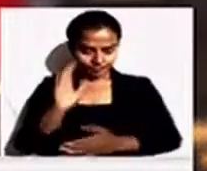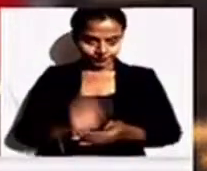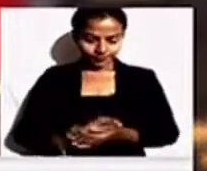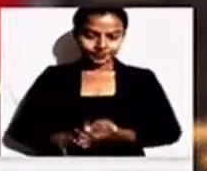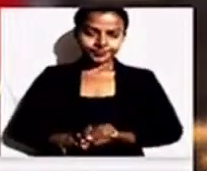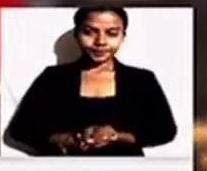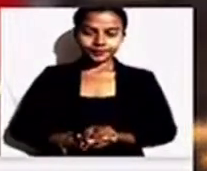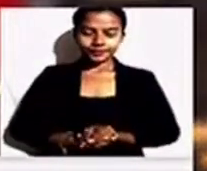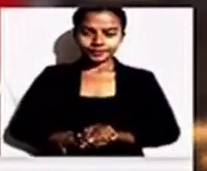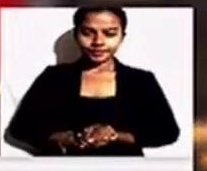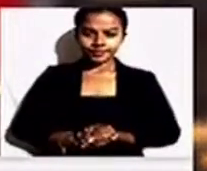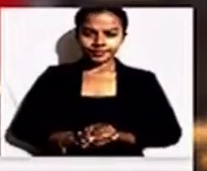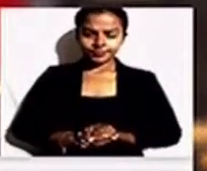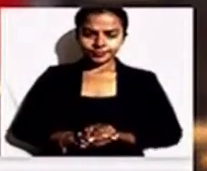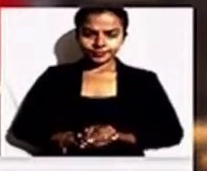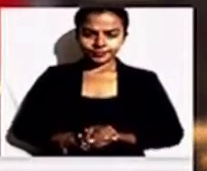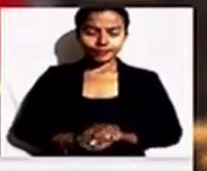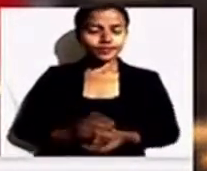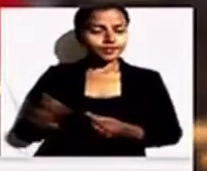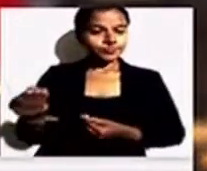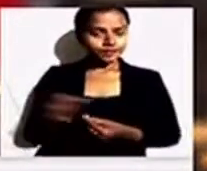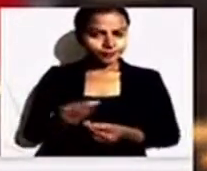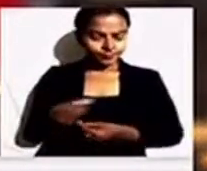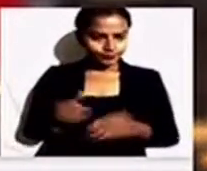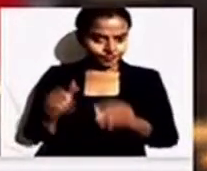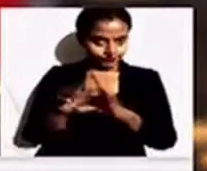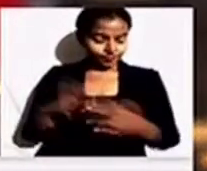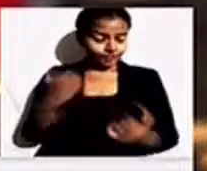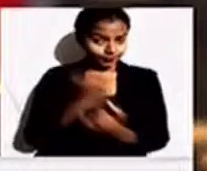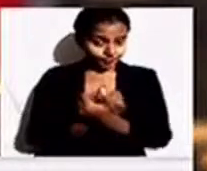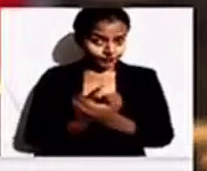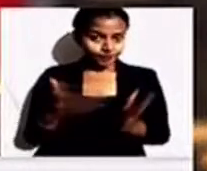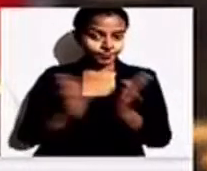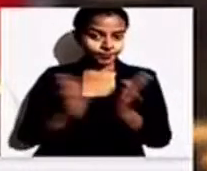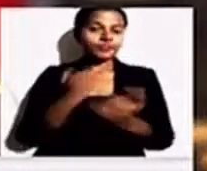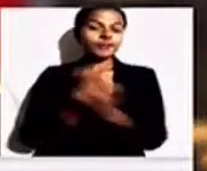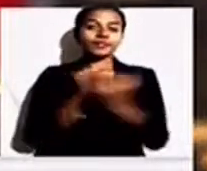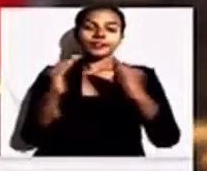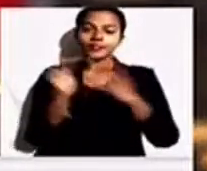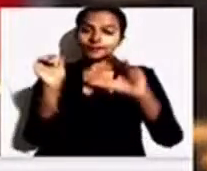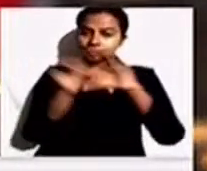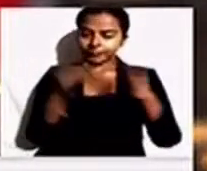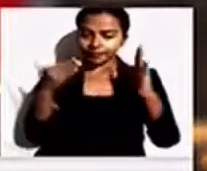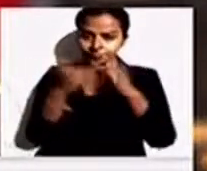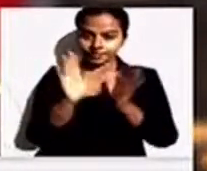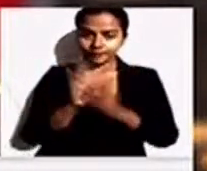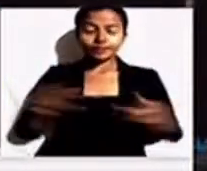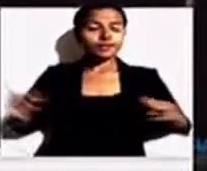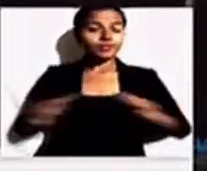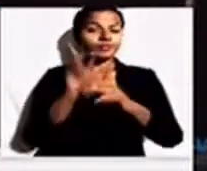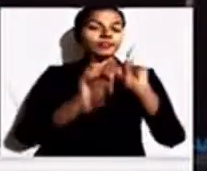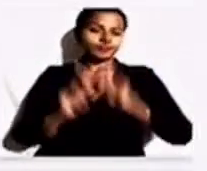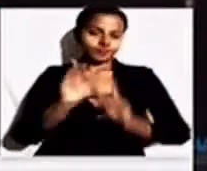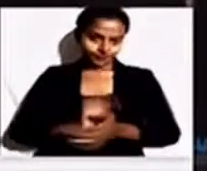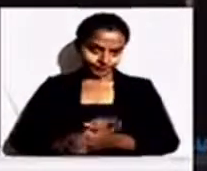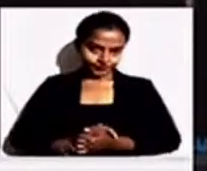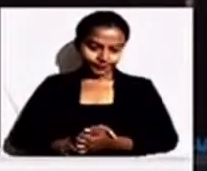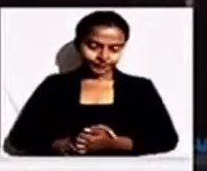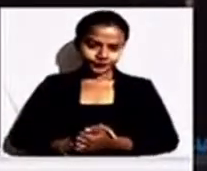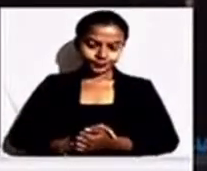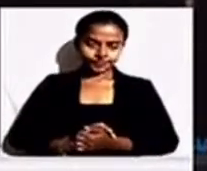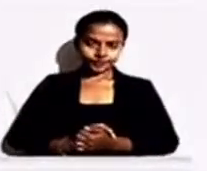the recent unrest at the Mahara prison was subject to debate in Parliament today. Mahara Bandanagarya Tula